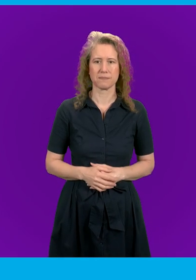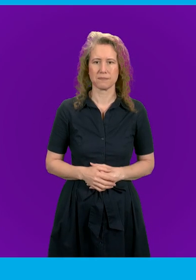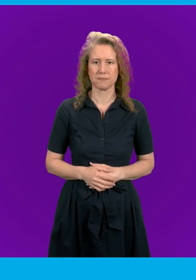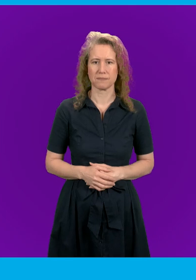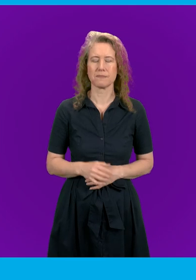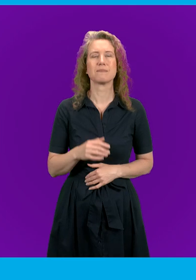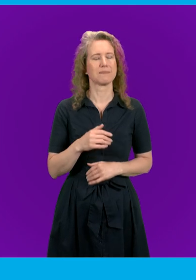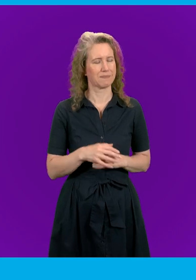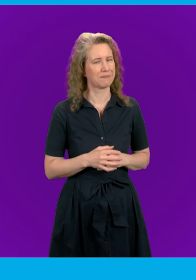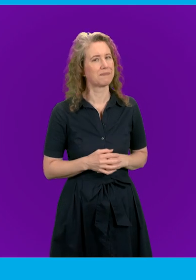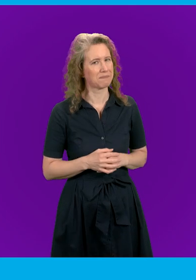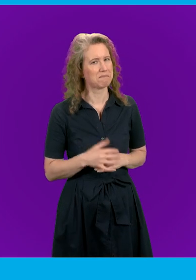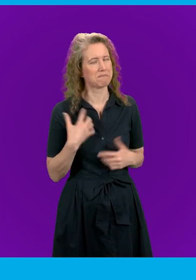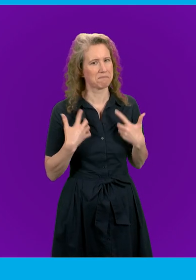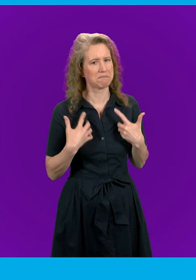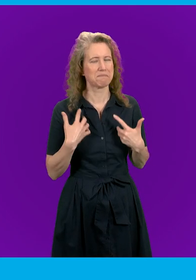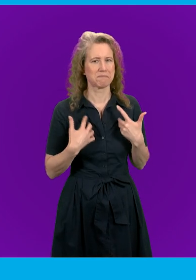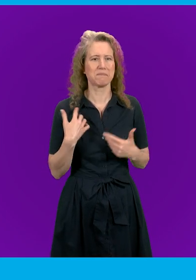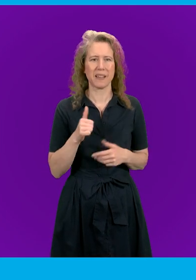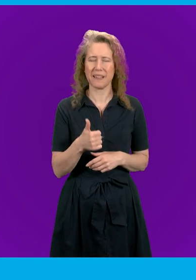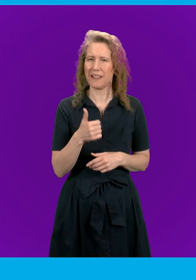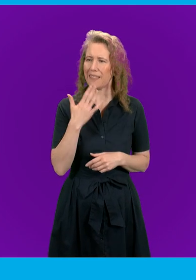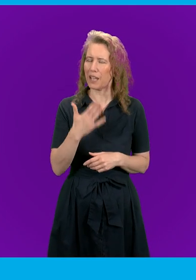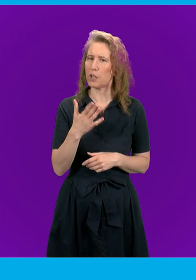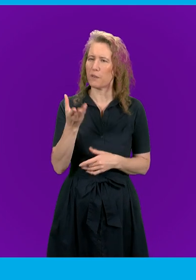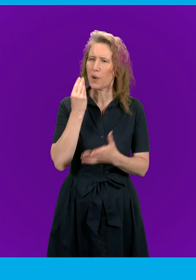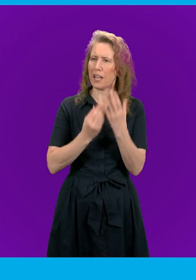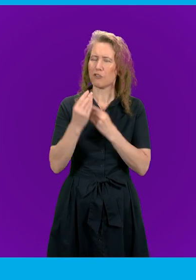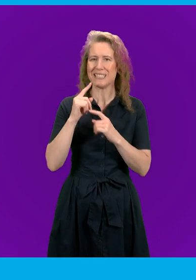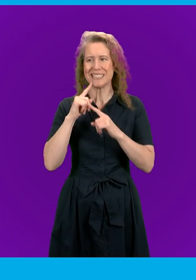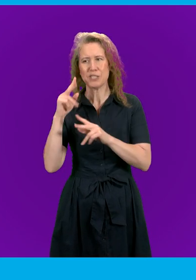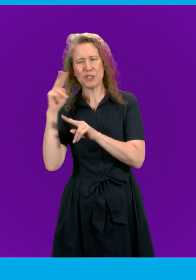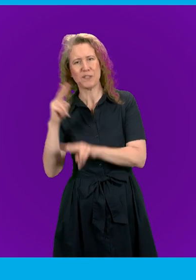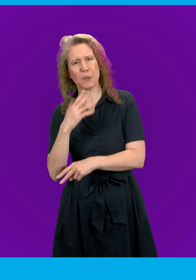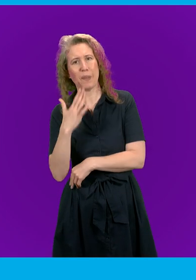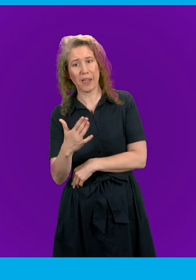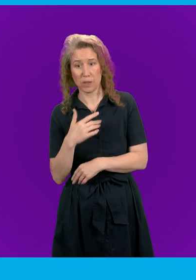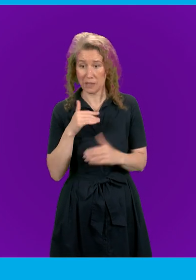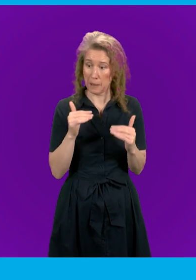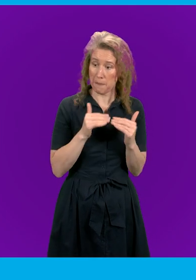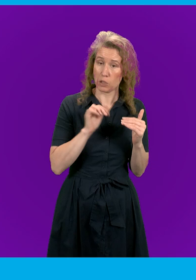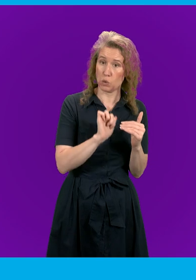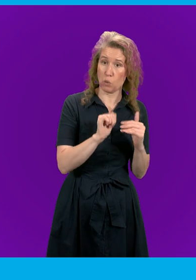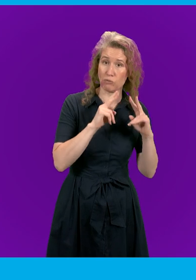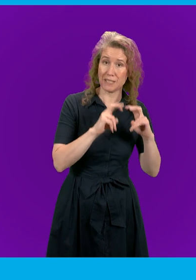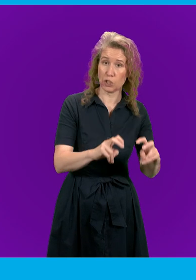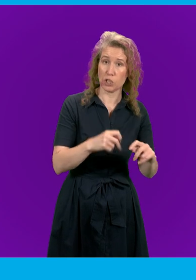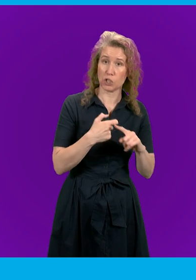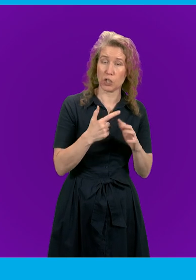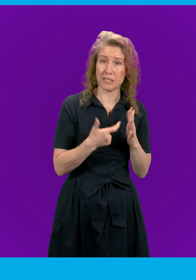interesting to just hear on that side as well. Any reflections on that? Is that similar or echo what you've been finding,